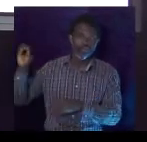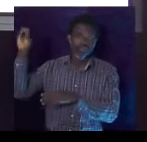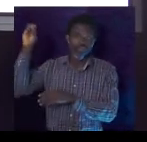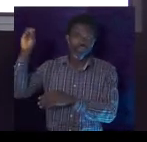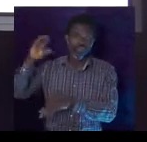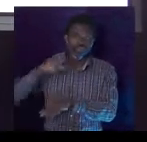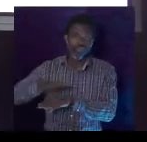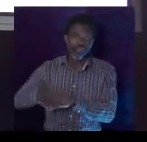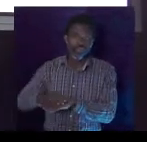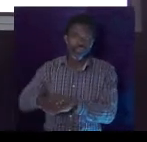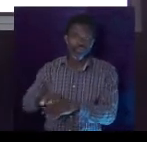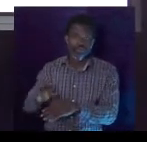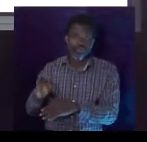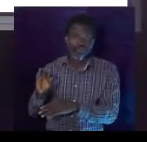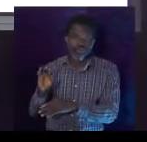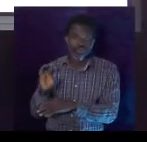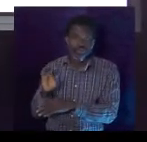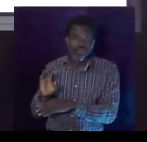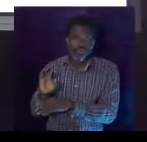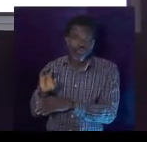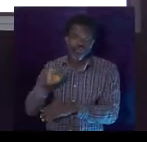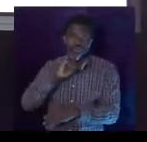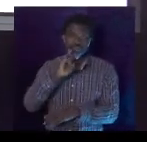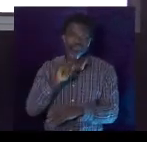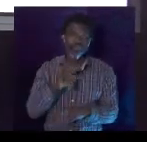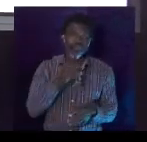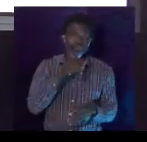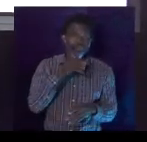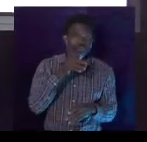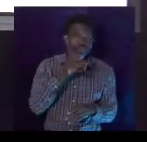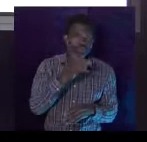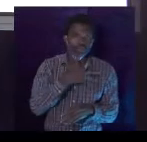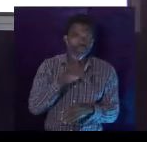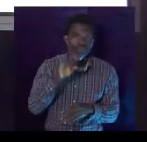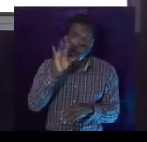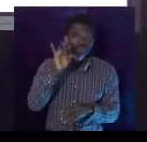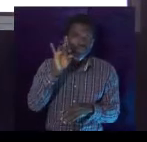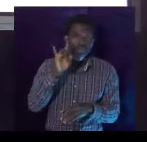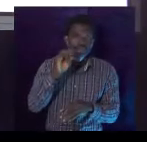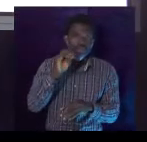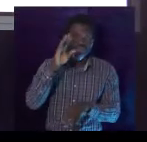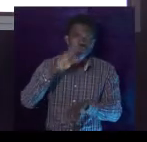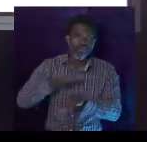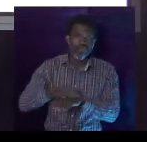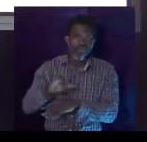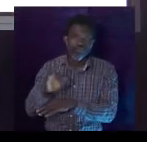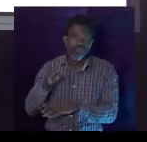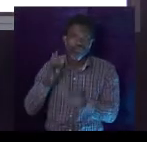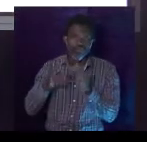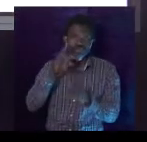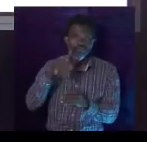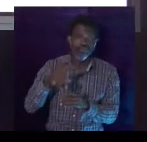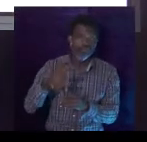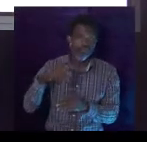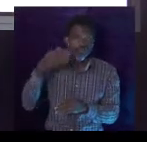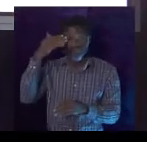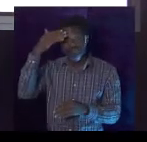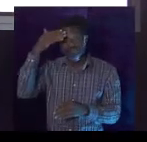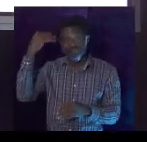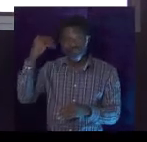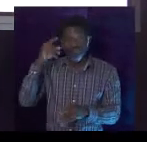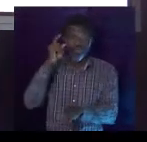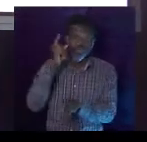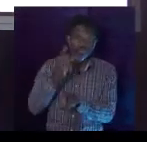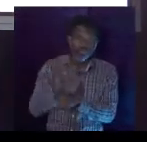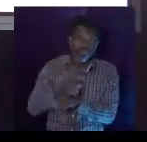units on the Fahrenheit scale. So if you forget, you can always redraw that diagram to always guide you. Put the boiling point and the freezing point